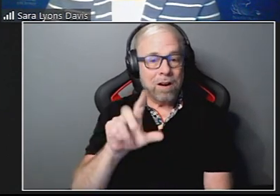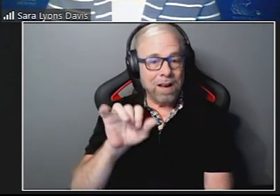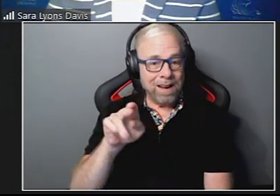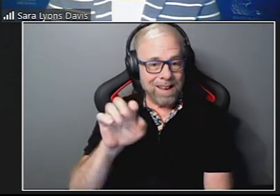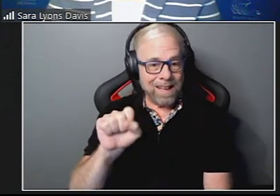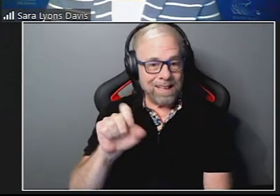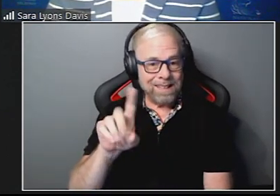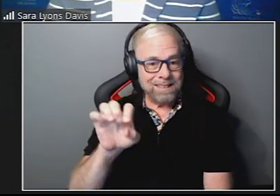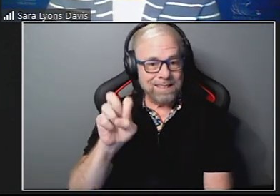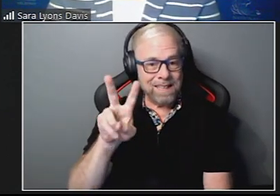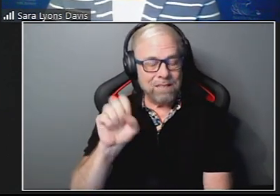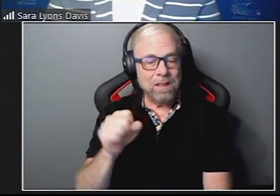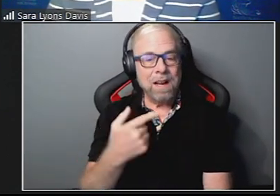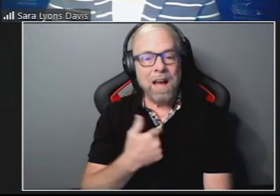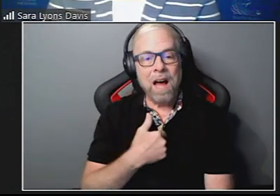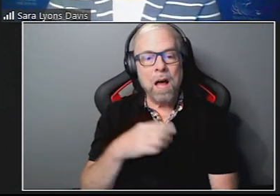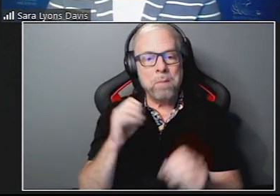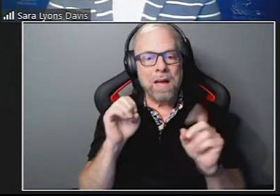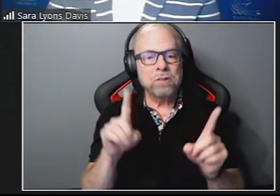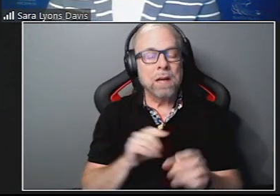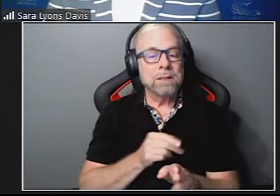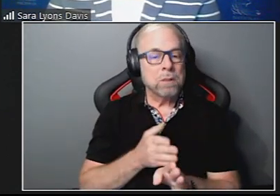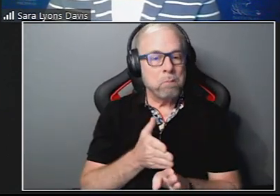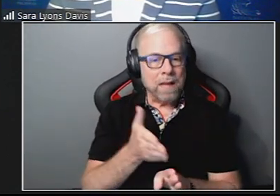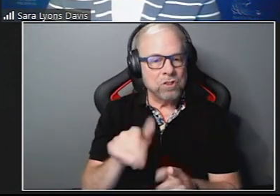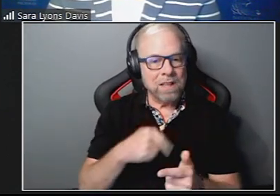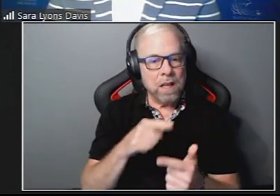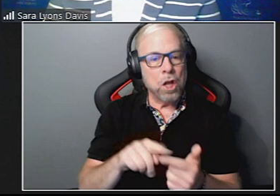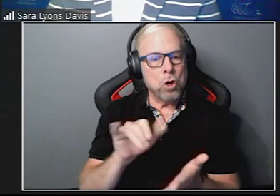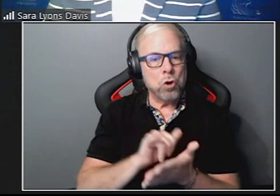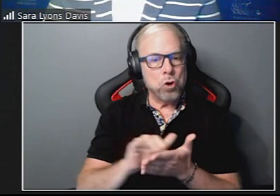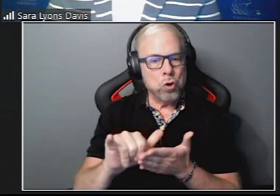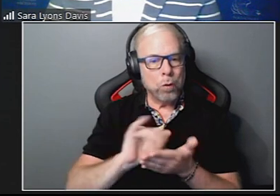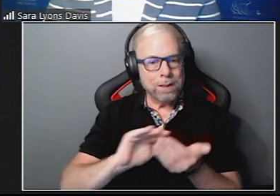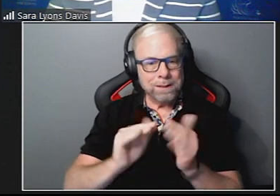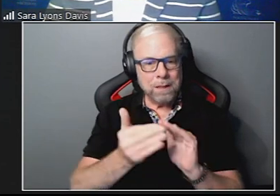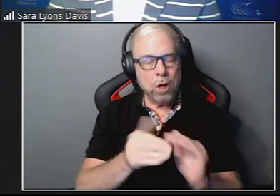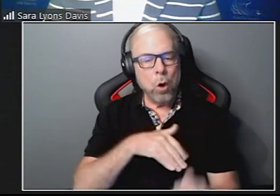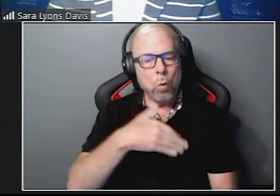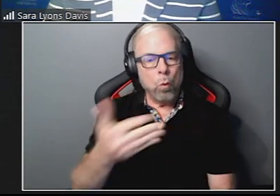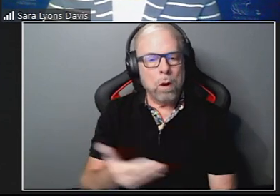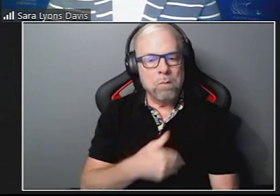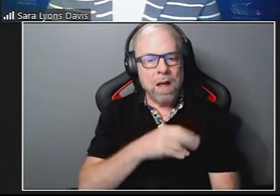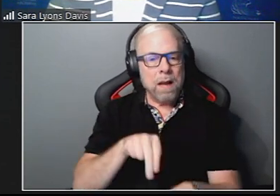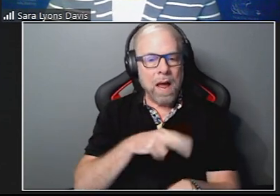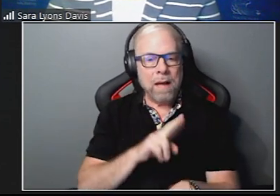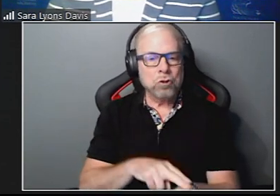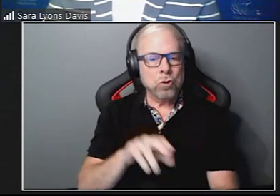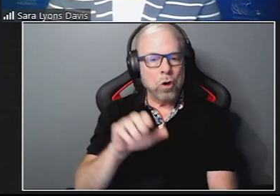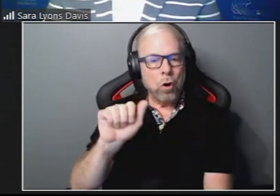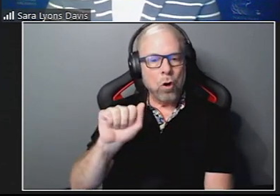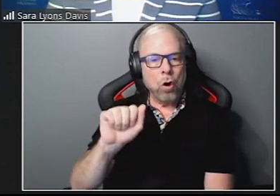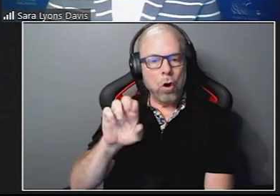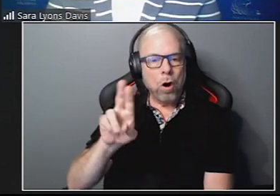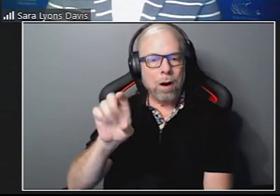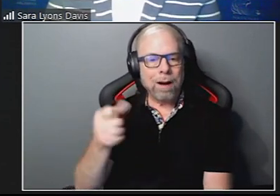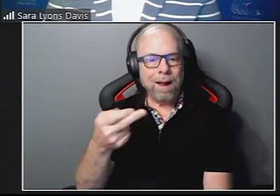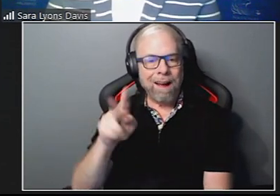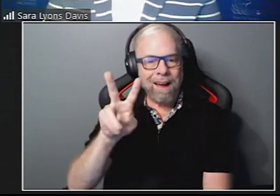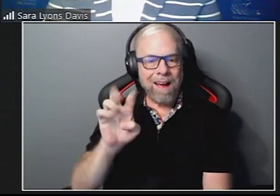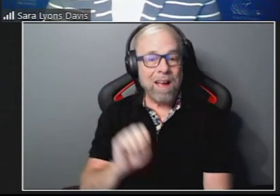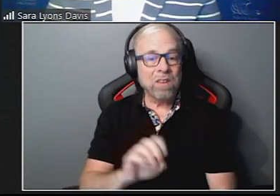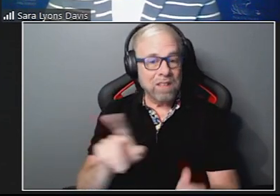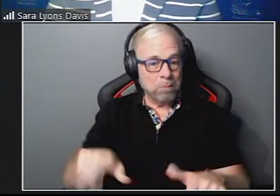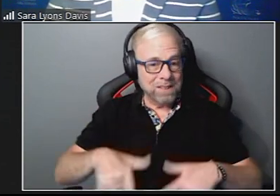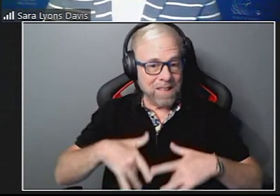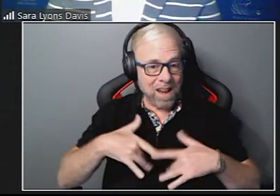at the National Archives in New York City. Welcome to the National Archives Comes Alive Young Learners Program. Today, we